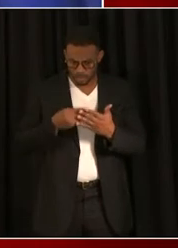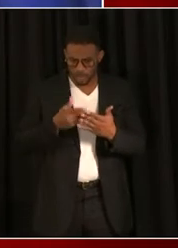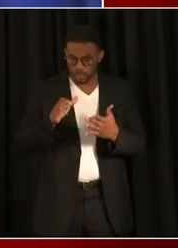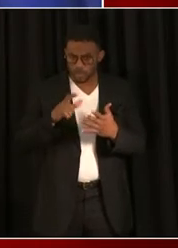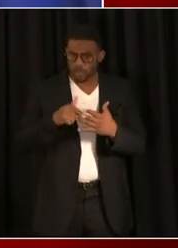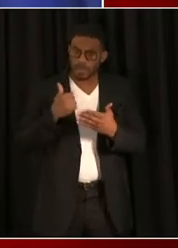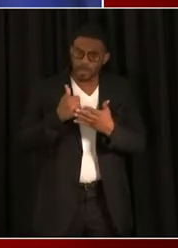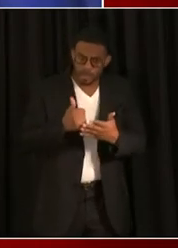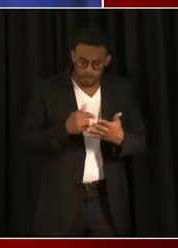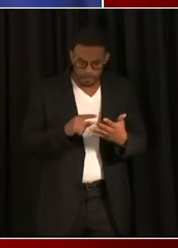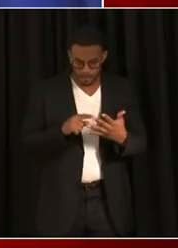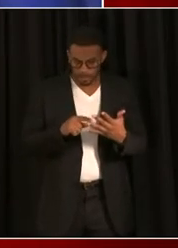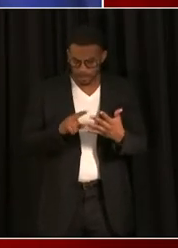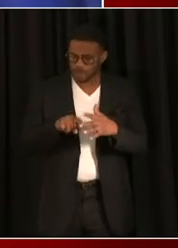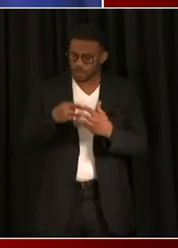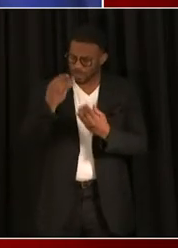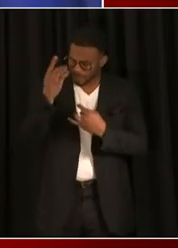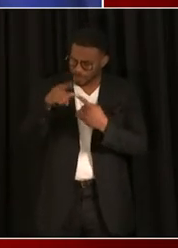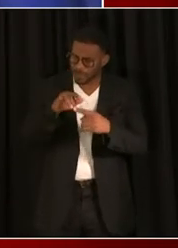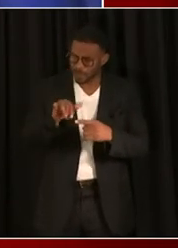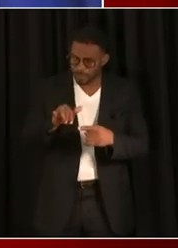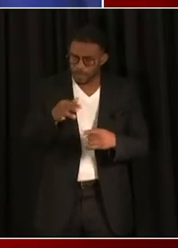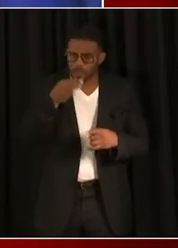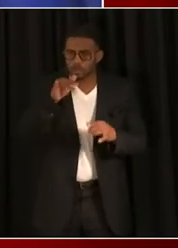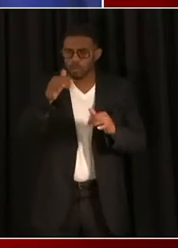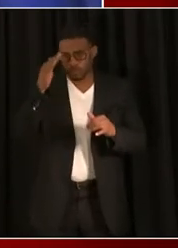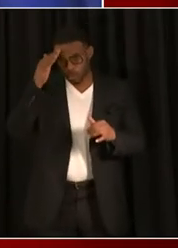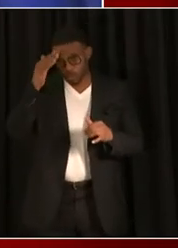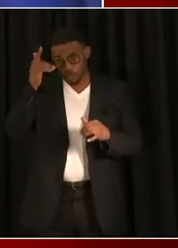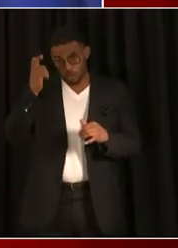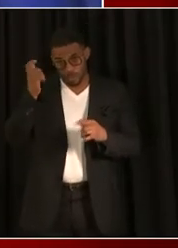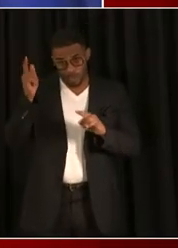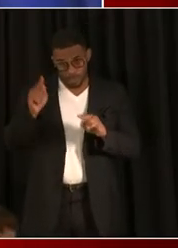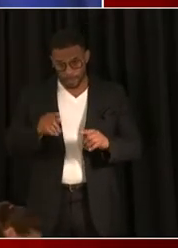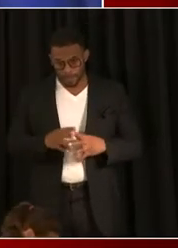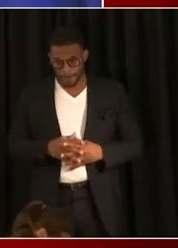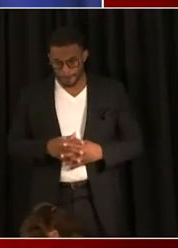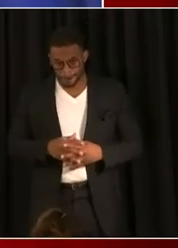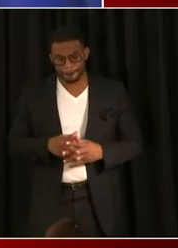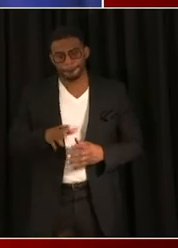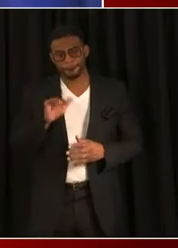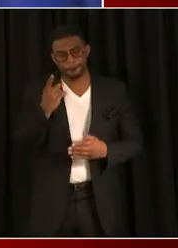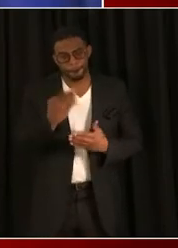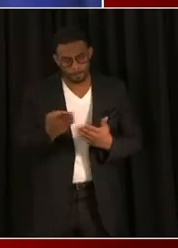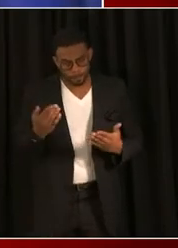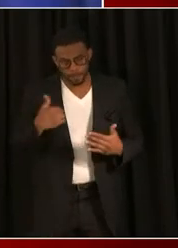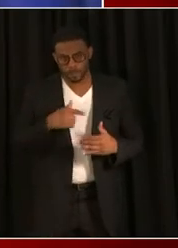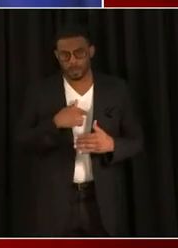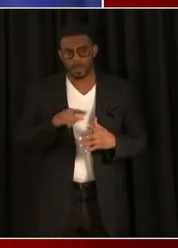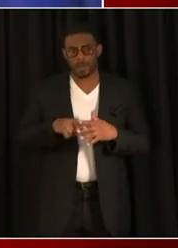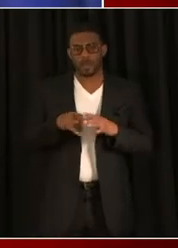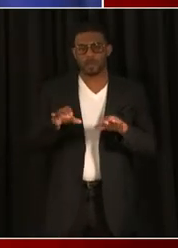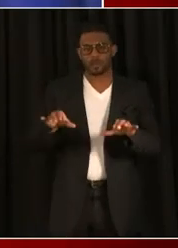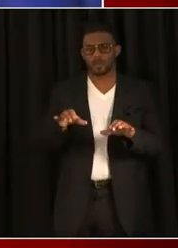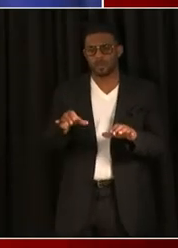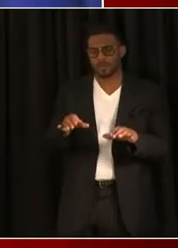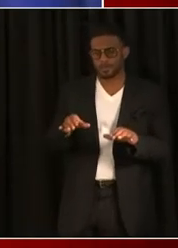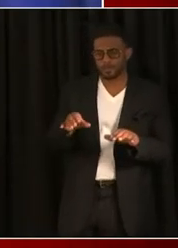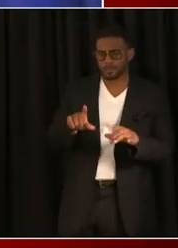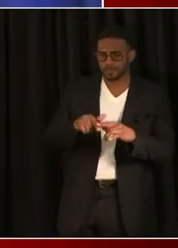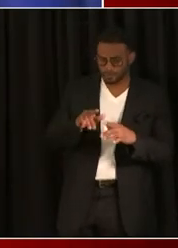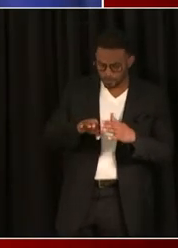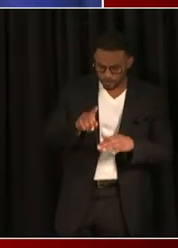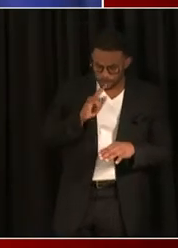to do to help you? Start thinking about that as soon as the grant comes out. And that's one thing that we started to